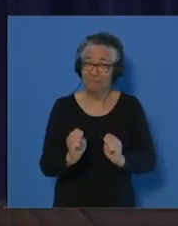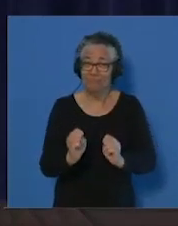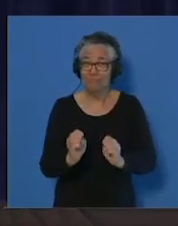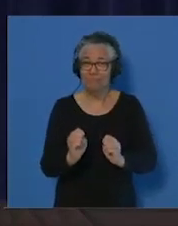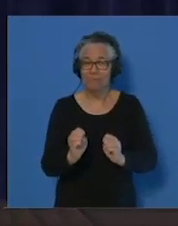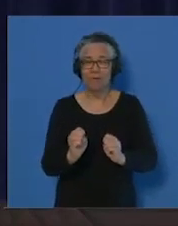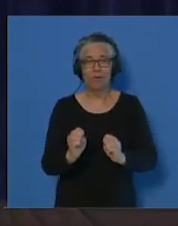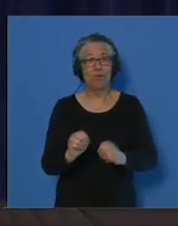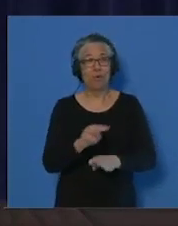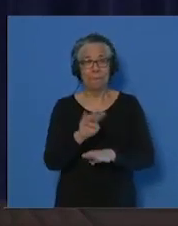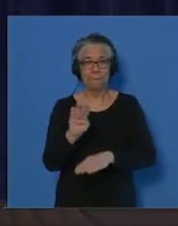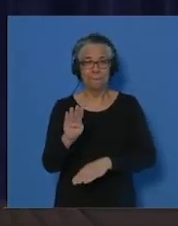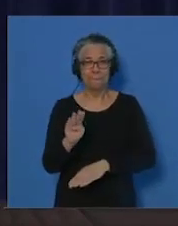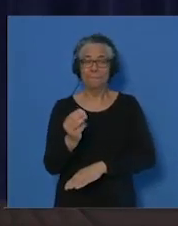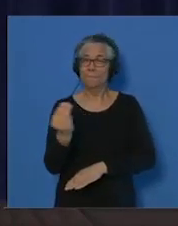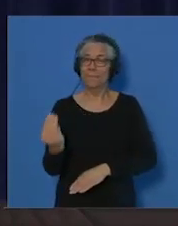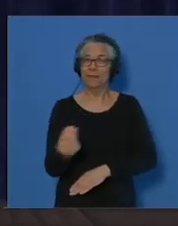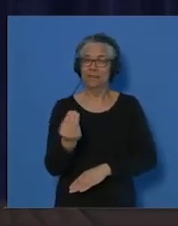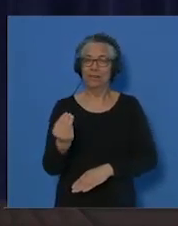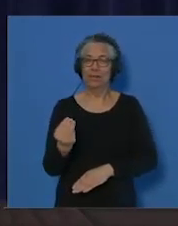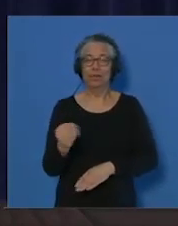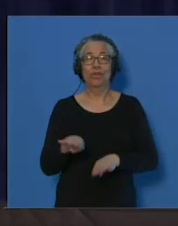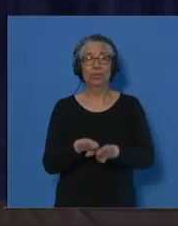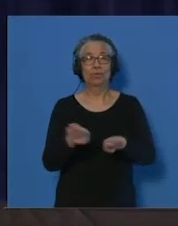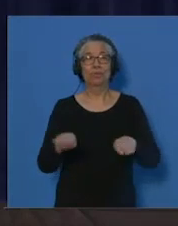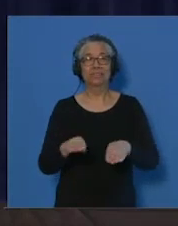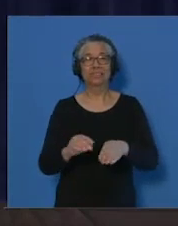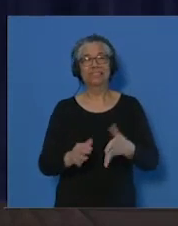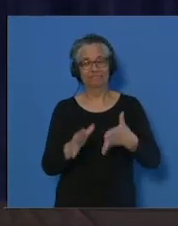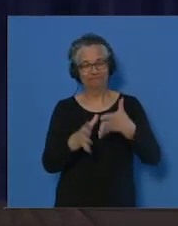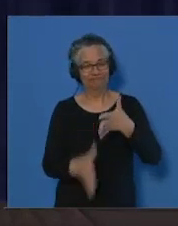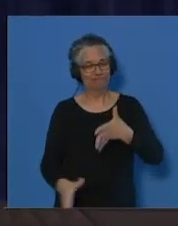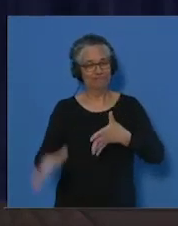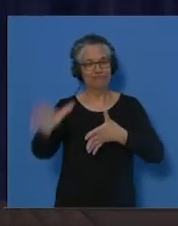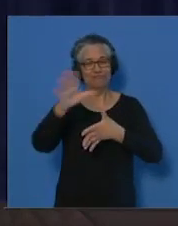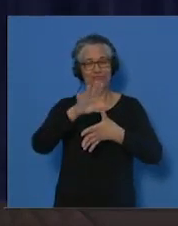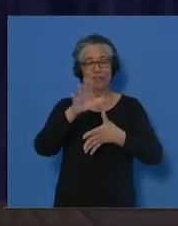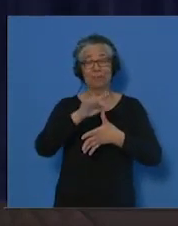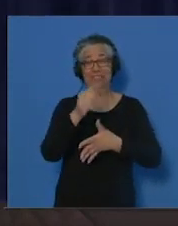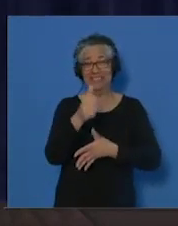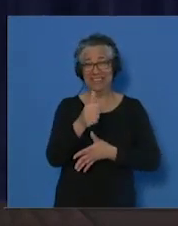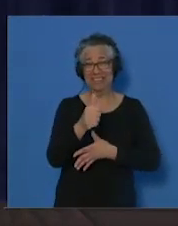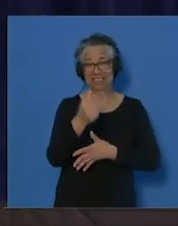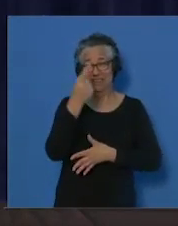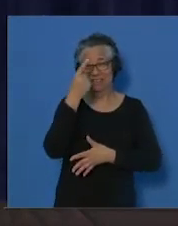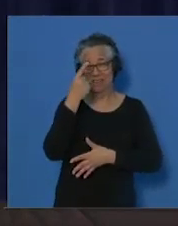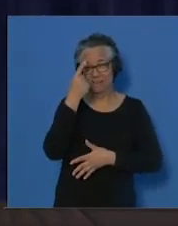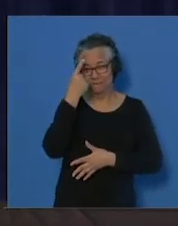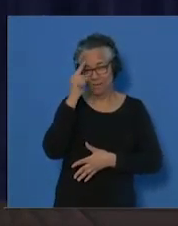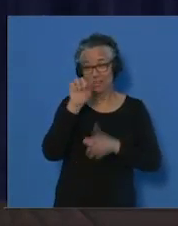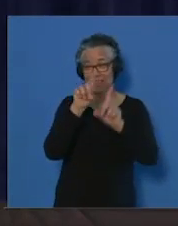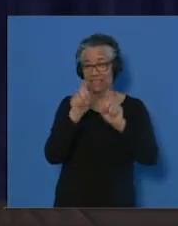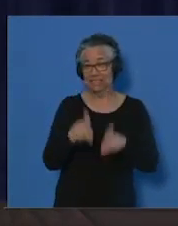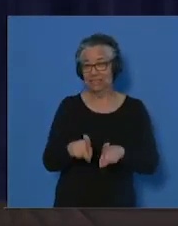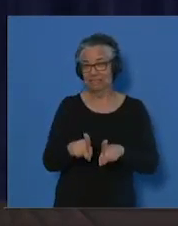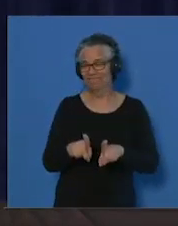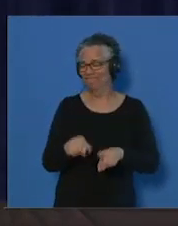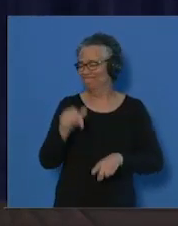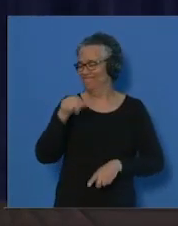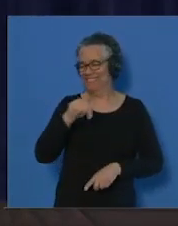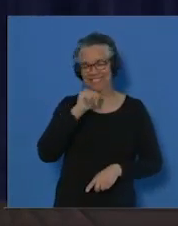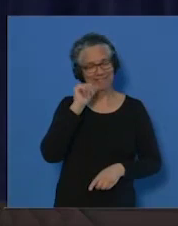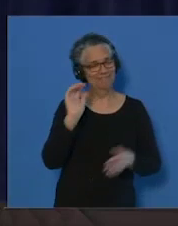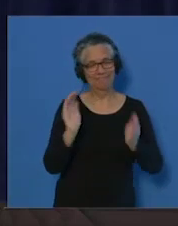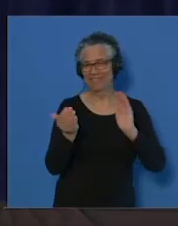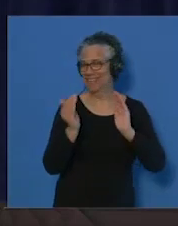Monday, Bermuda entered the top 10 countries per capita in the world for testing. However, this is not a